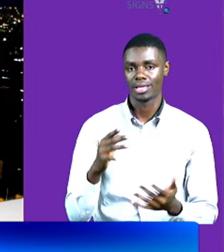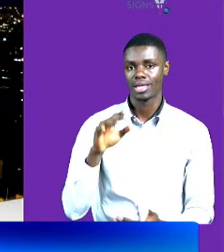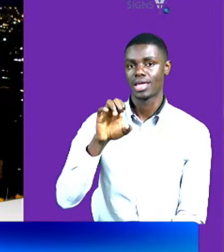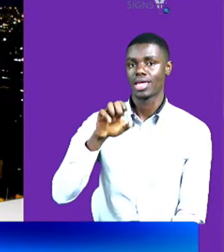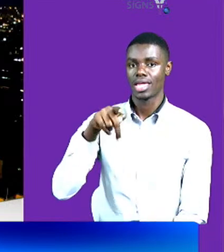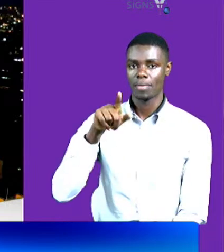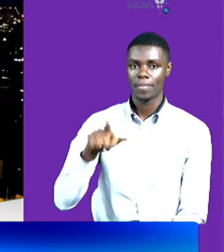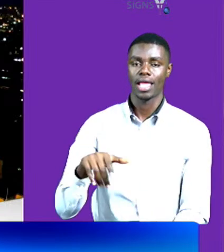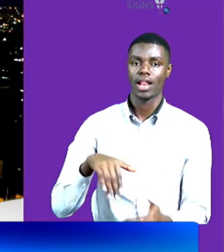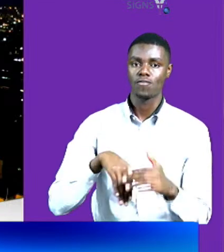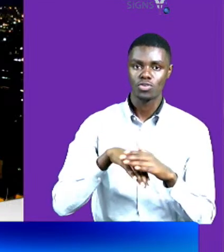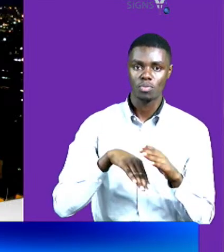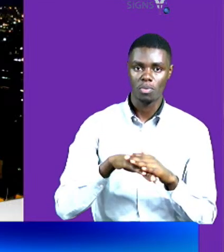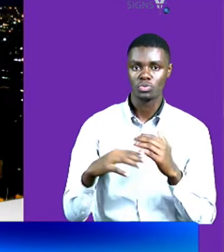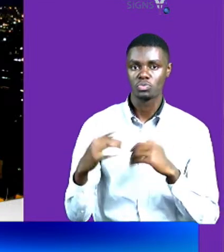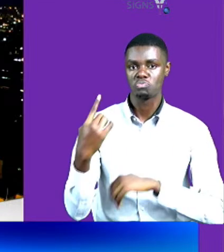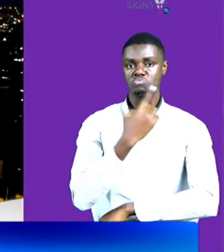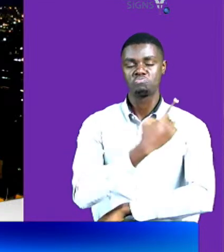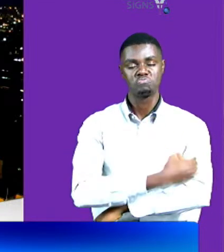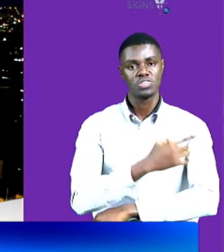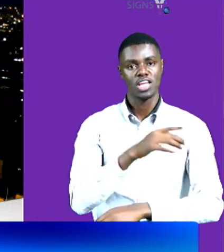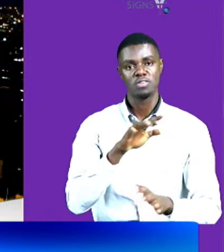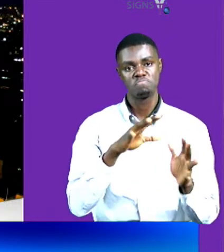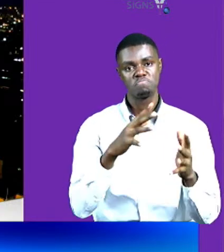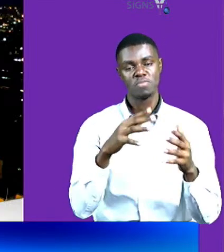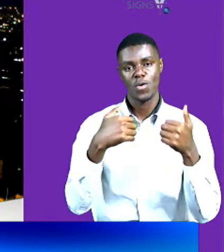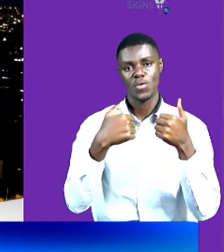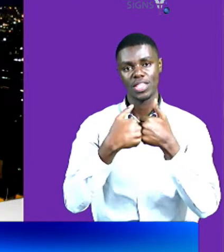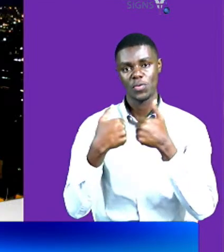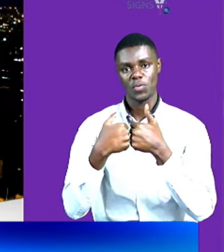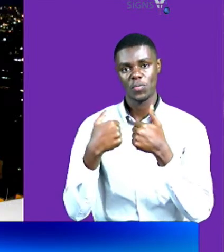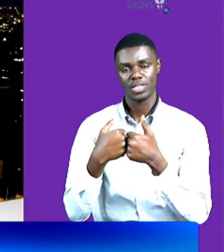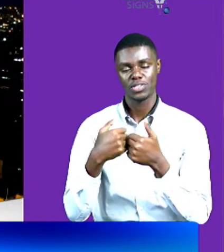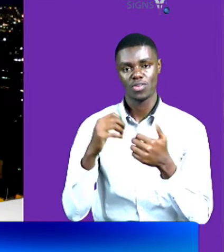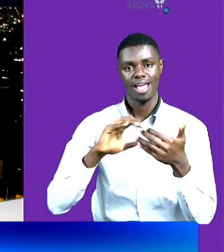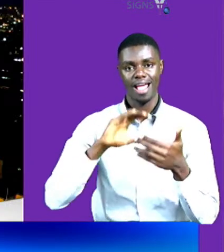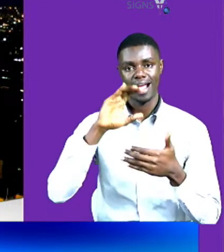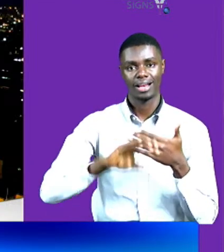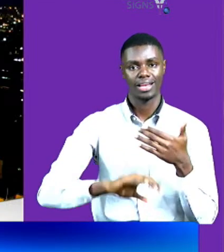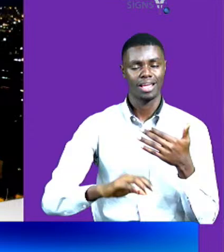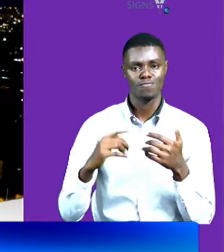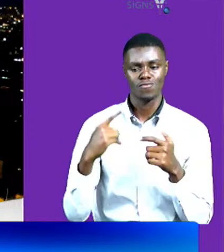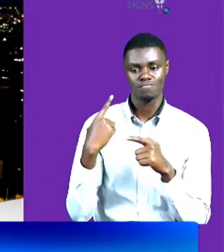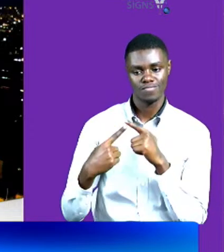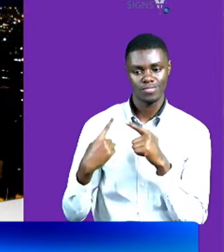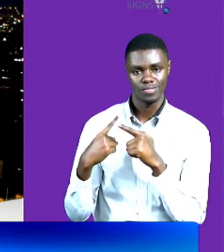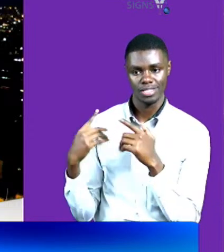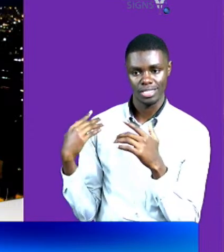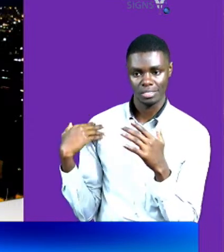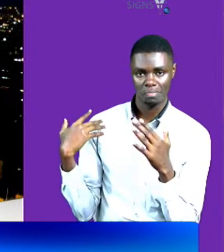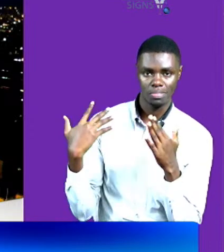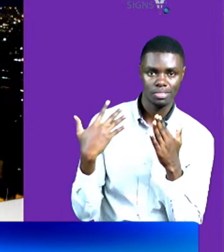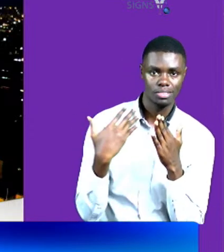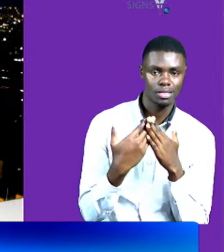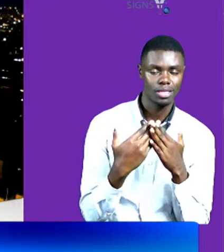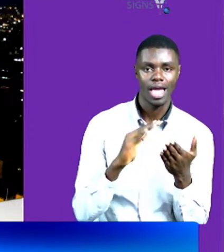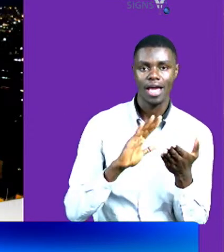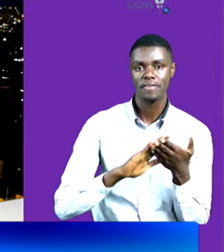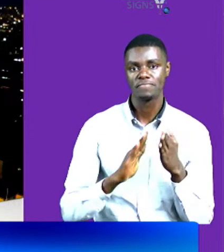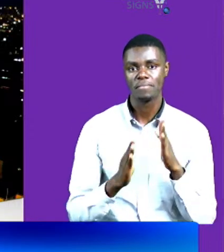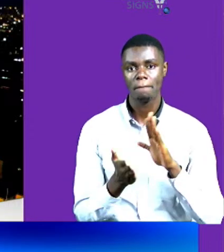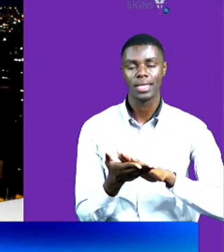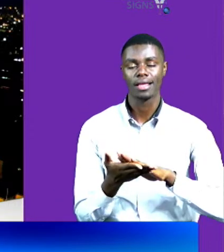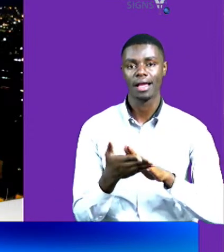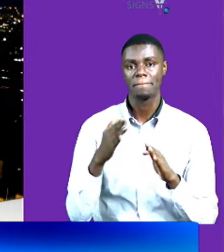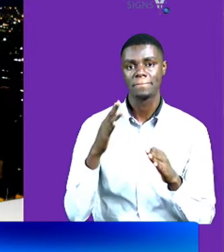The day has been marked on the competition's calendar for so many years now that it has become